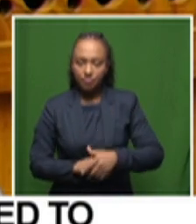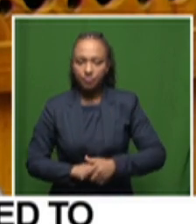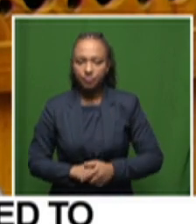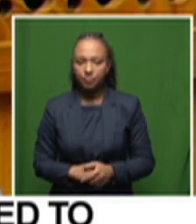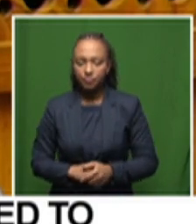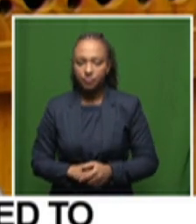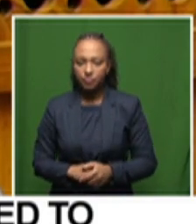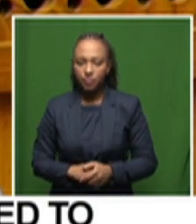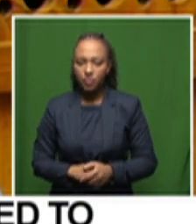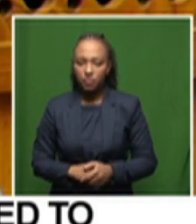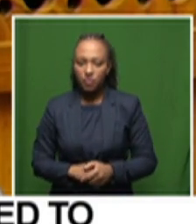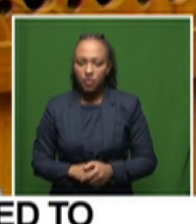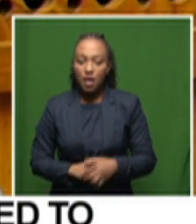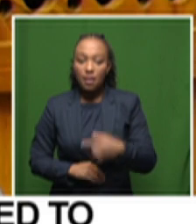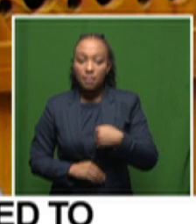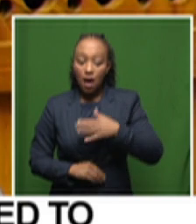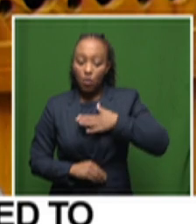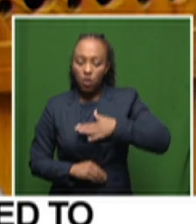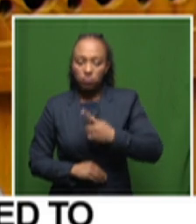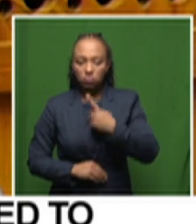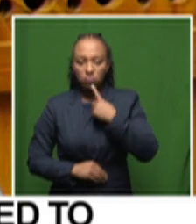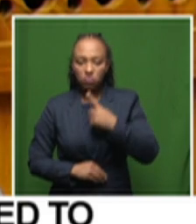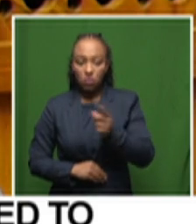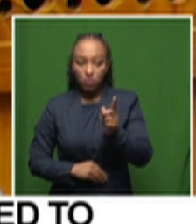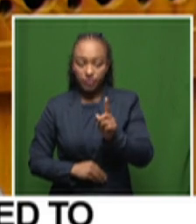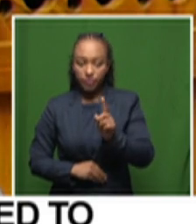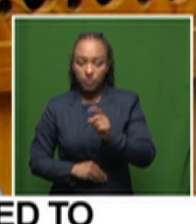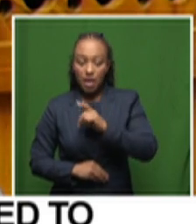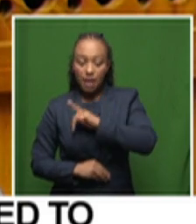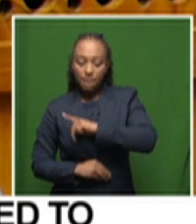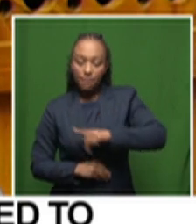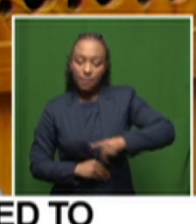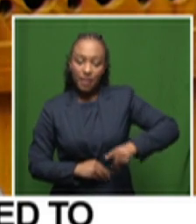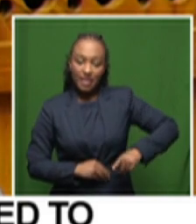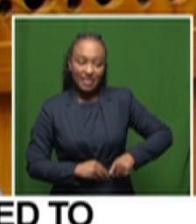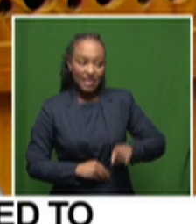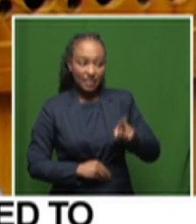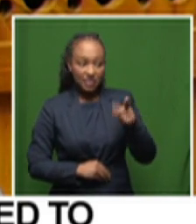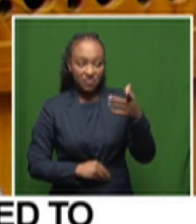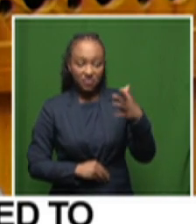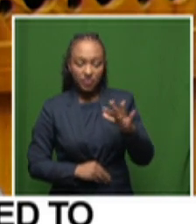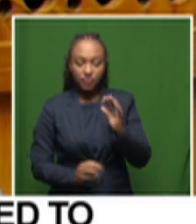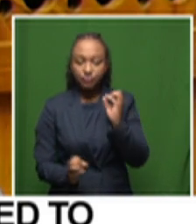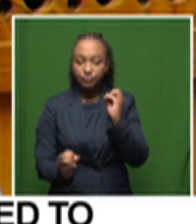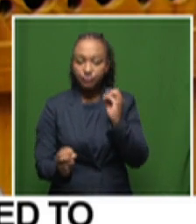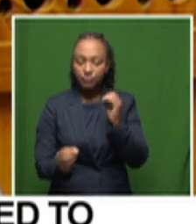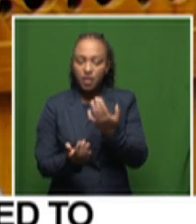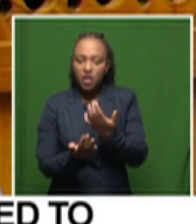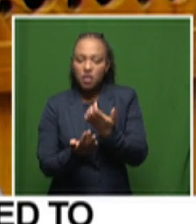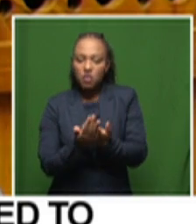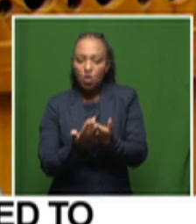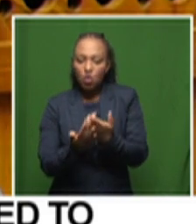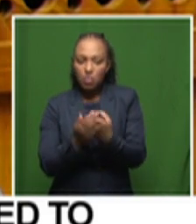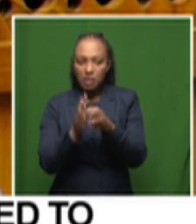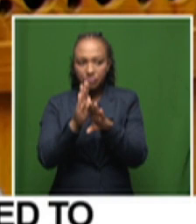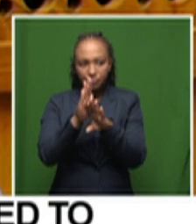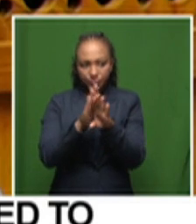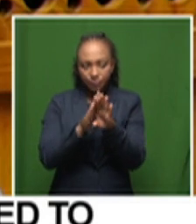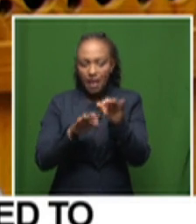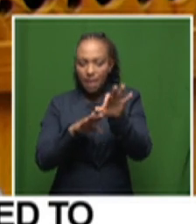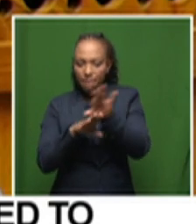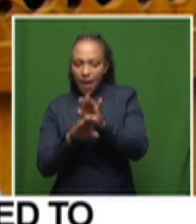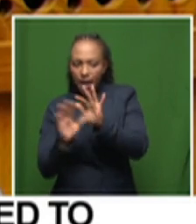let me say that the President, by putting an economic reconstruction and recovery plan,